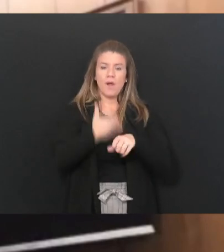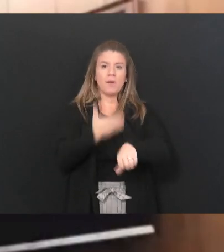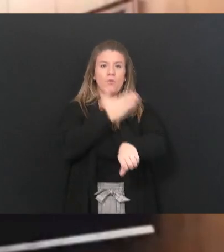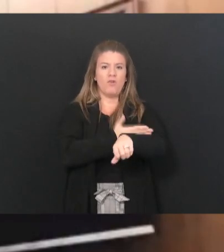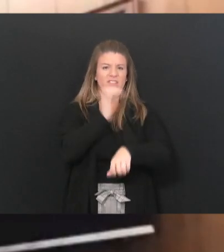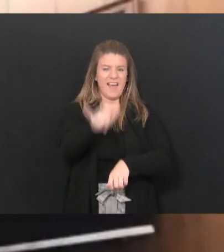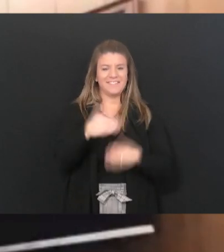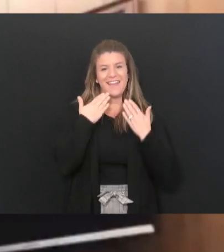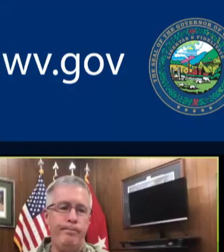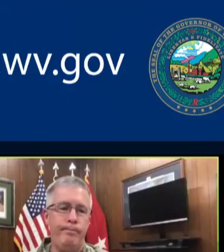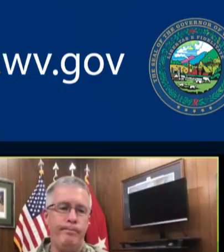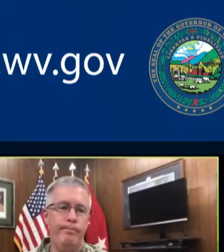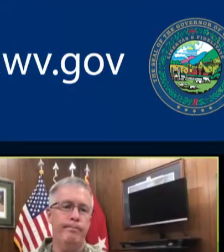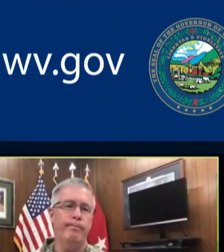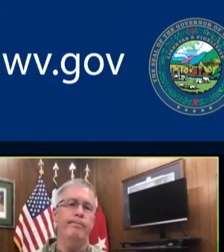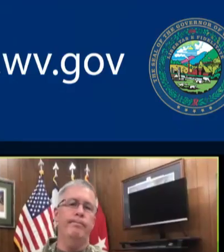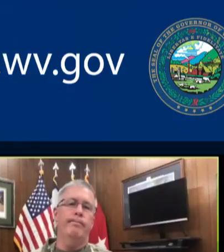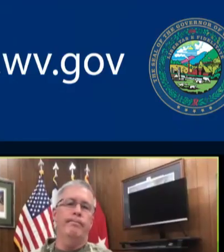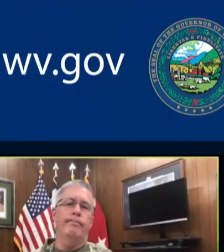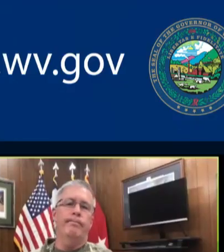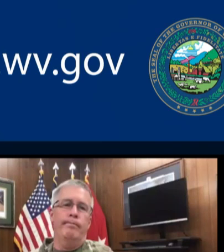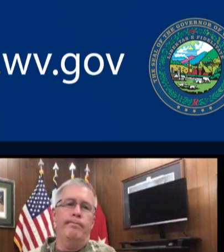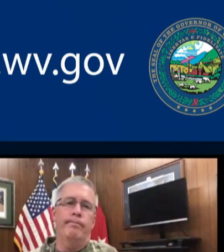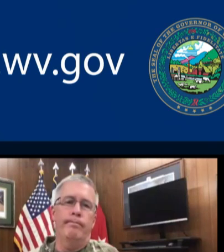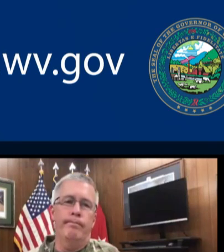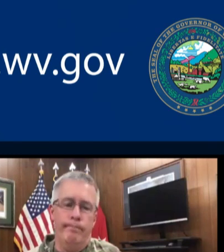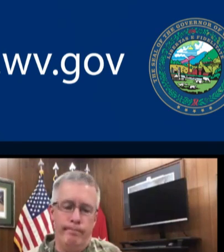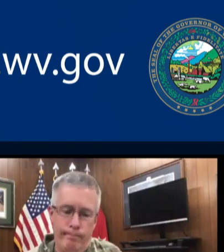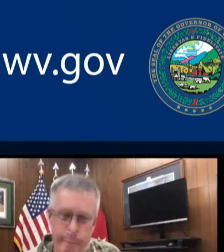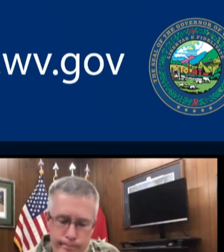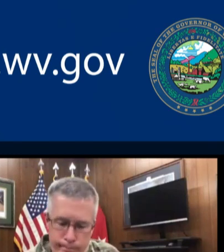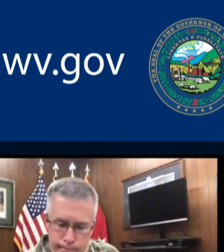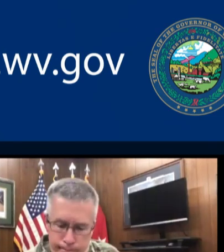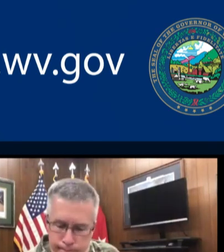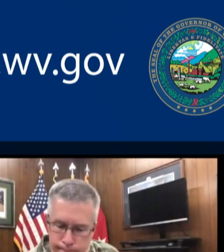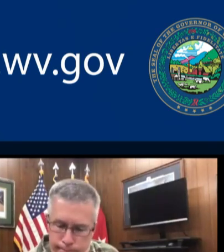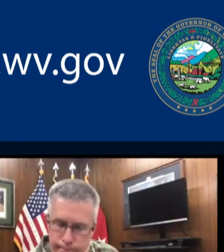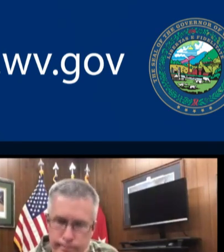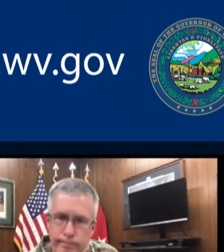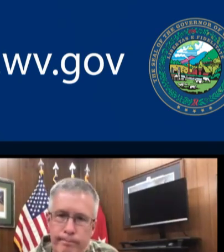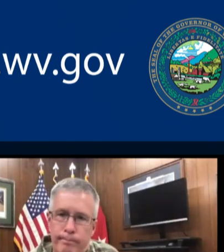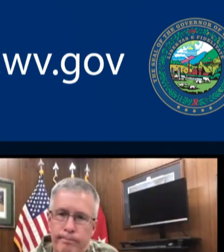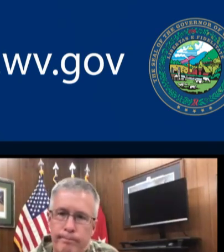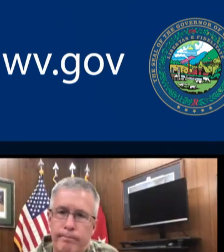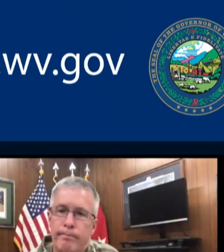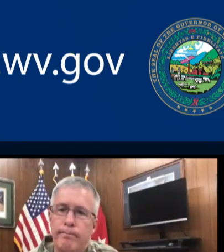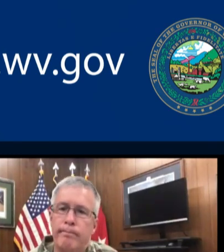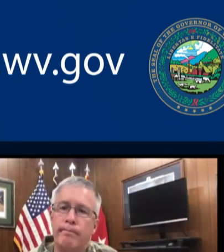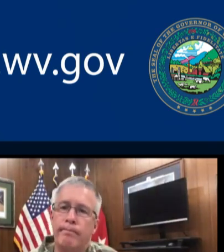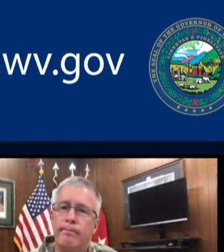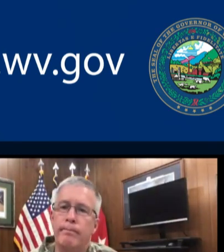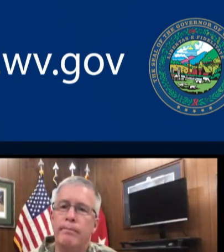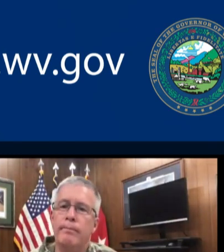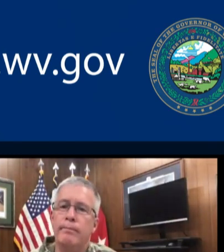you. All right, thank you, General. Up next, let's go to Dr. Clay Marsh, our coronavirus czar.